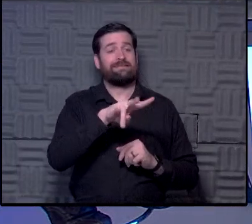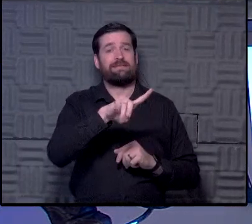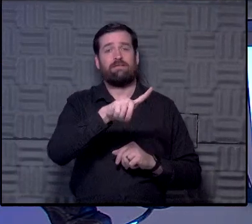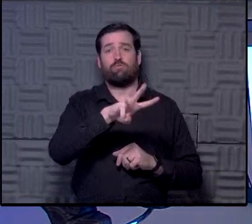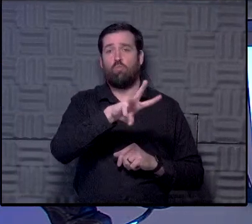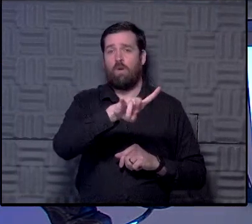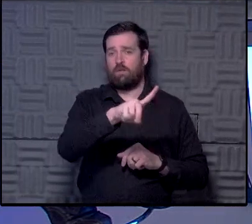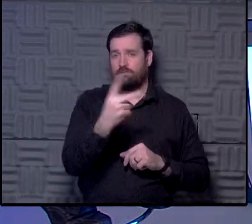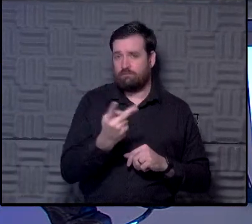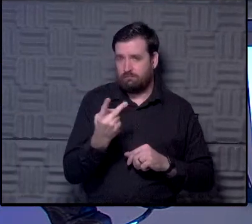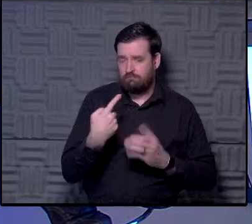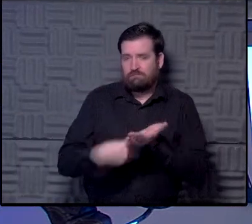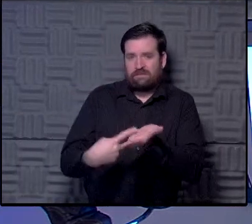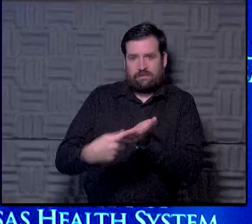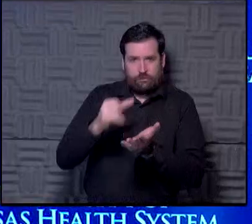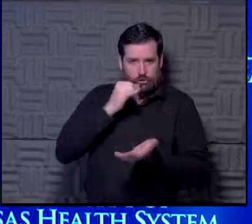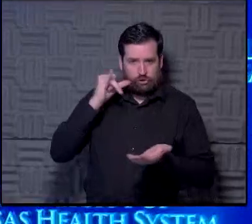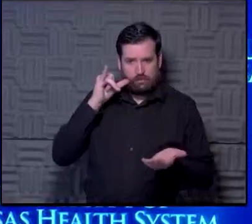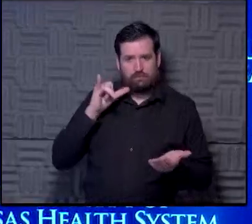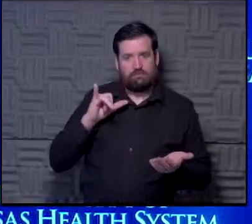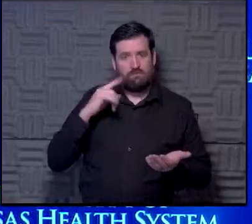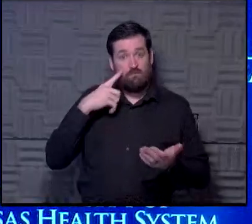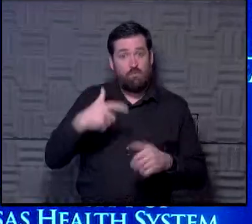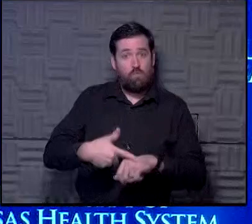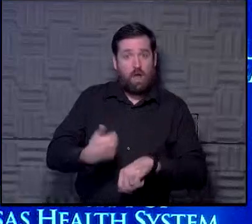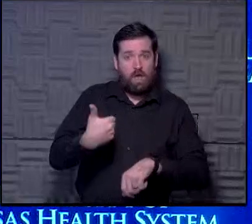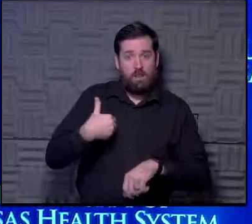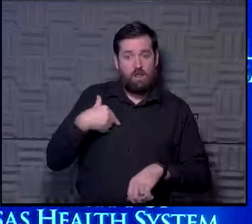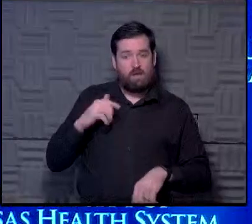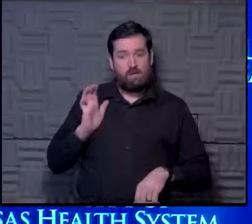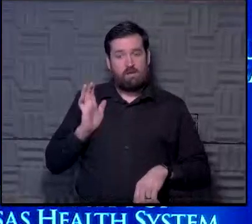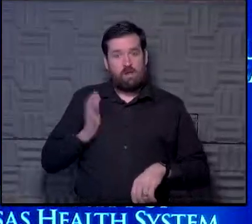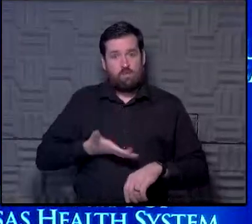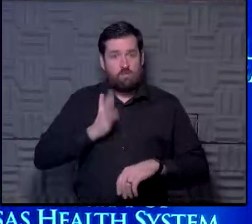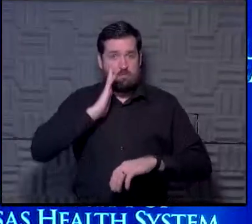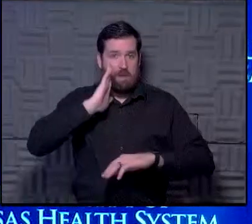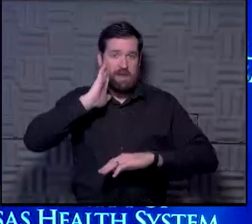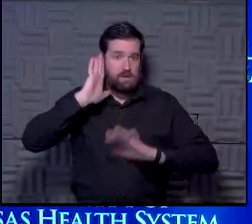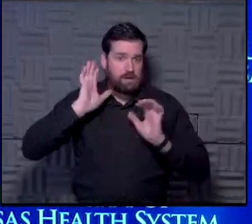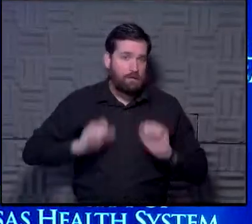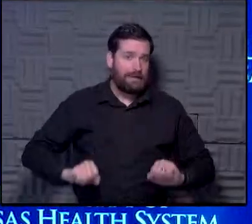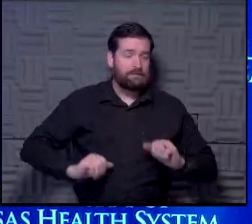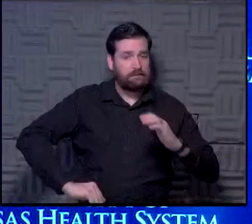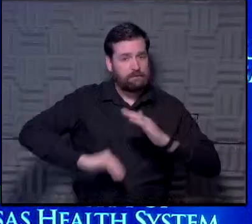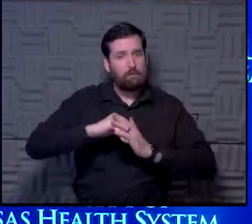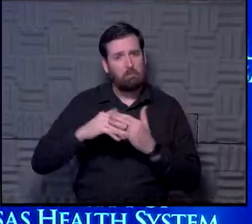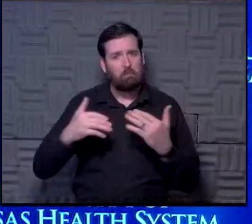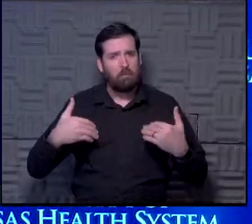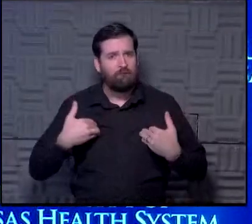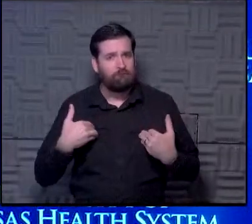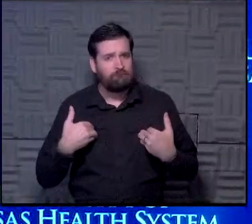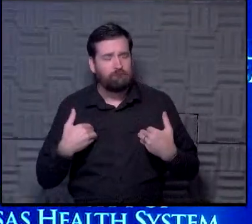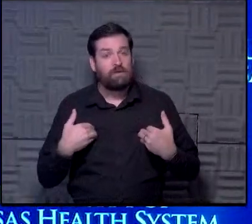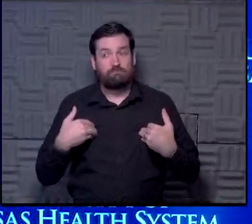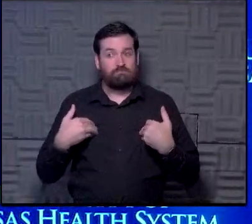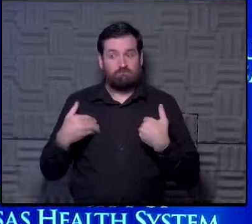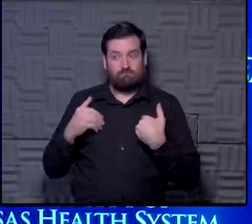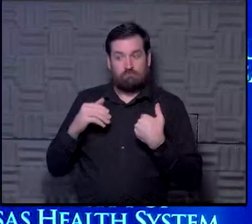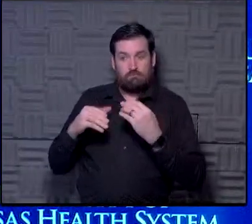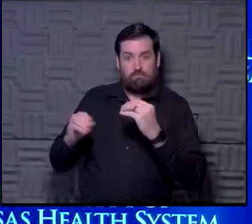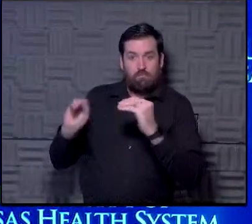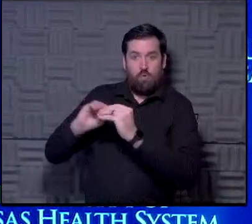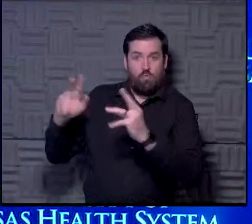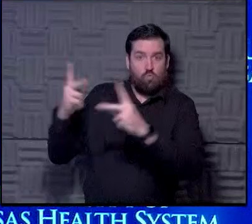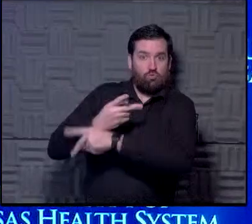talking yesterday, for a while, our bed capacity, we had some, even though our COVID patients got up even higher than they are